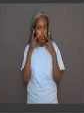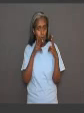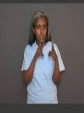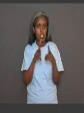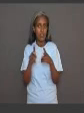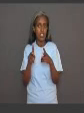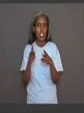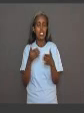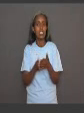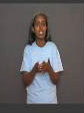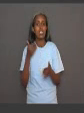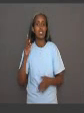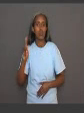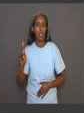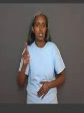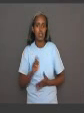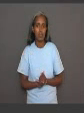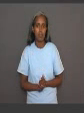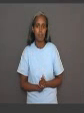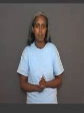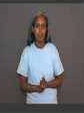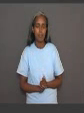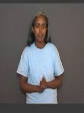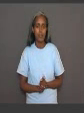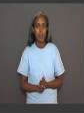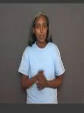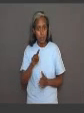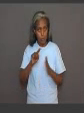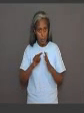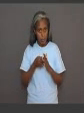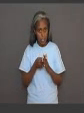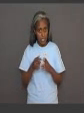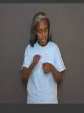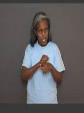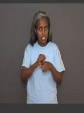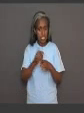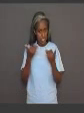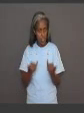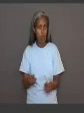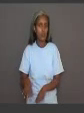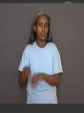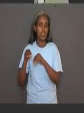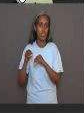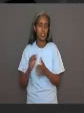observations less 1. You may begin the exercise now, students.